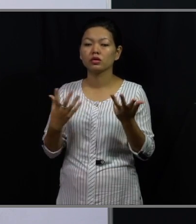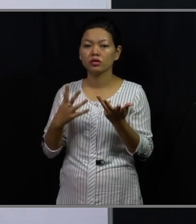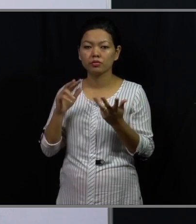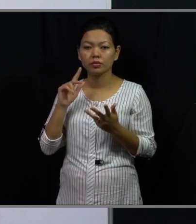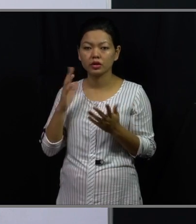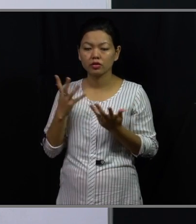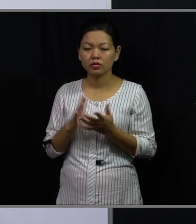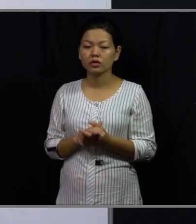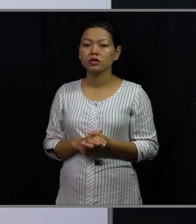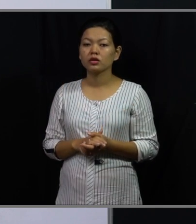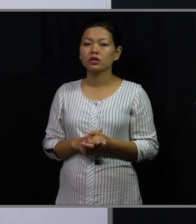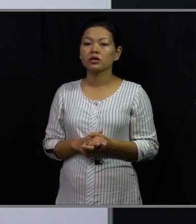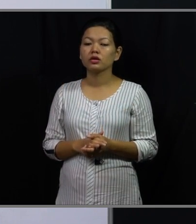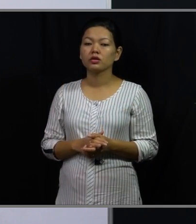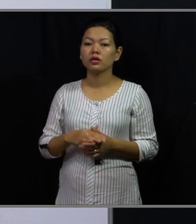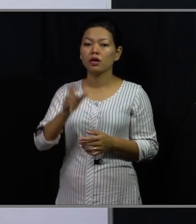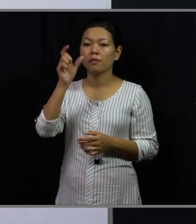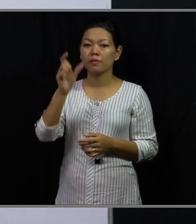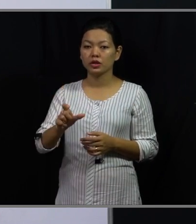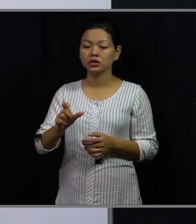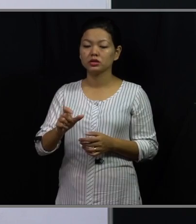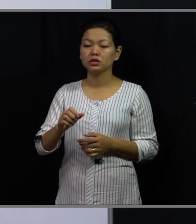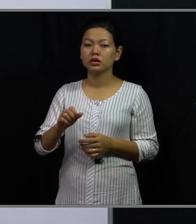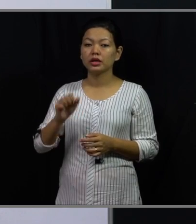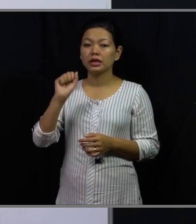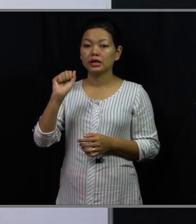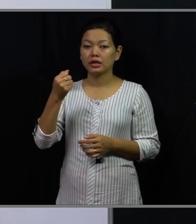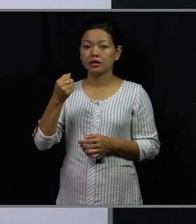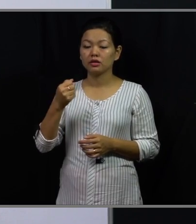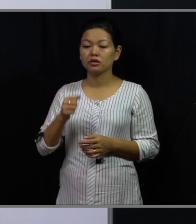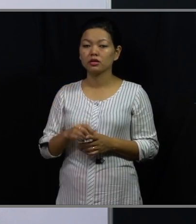control or force, okay, or force